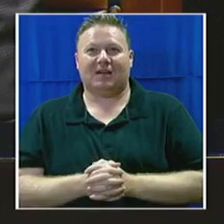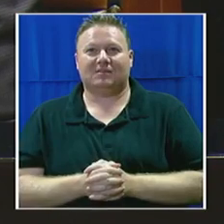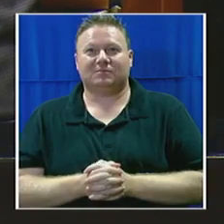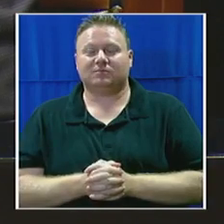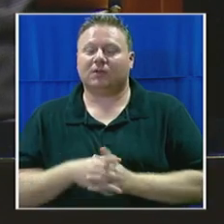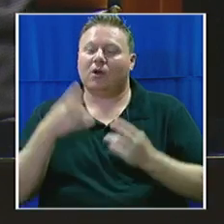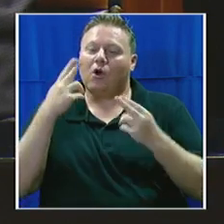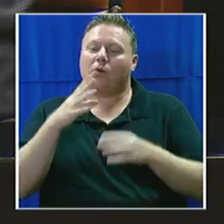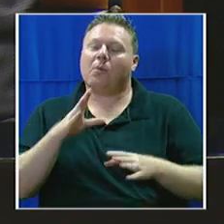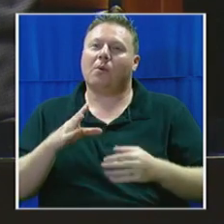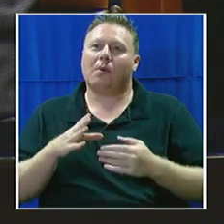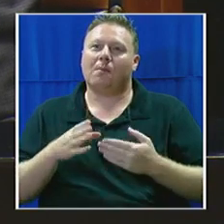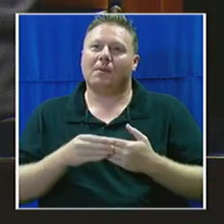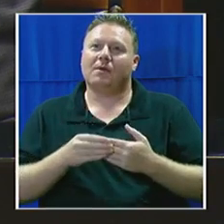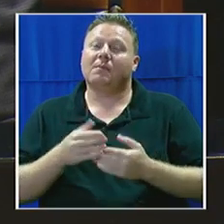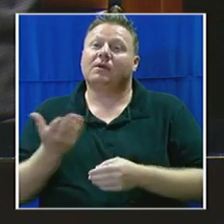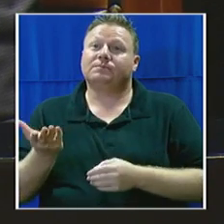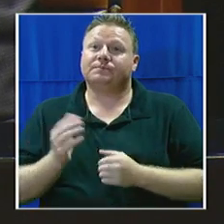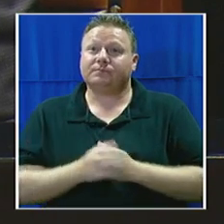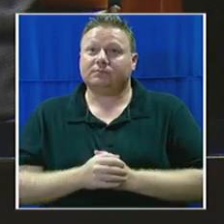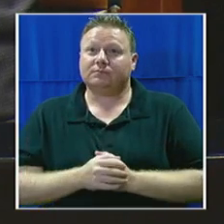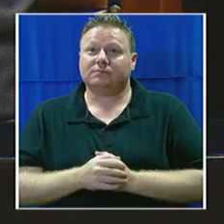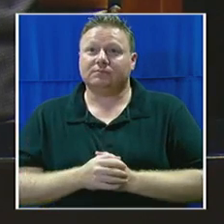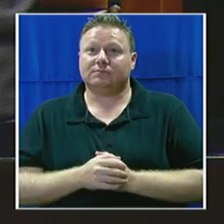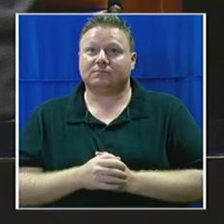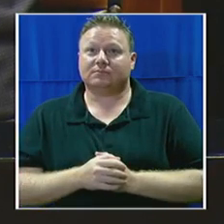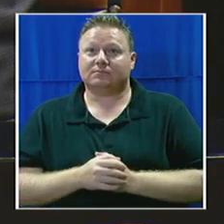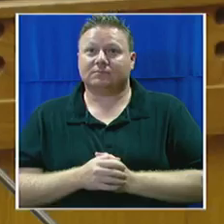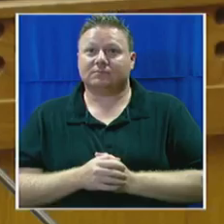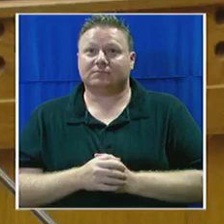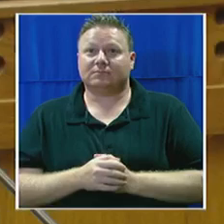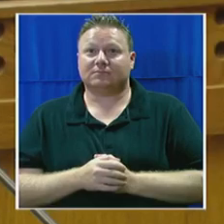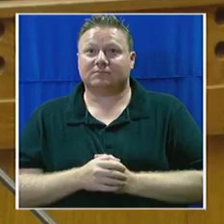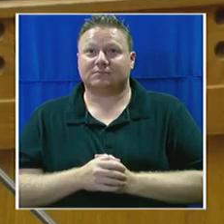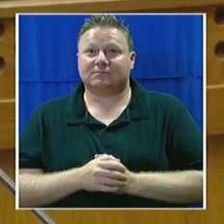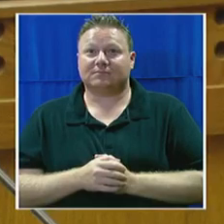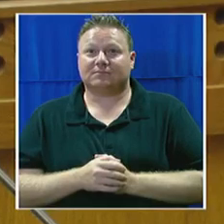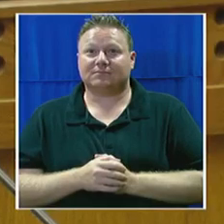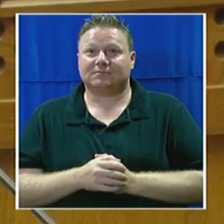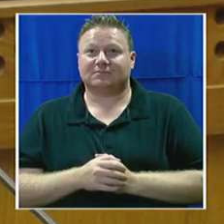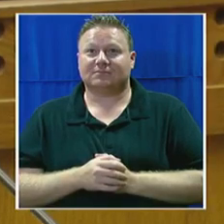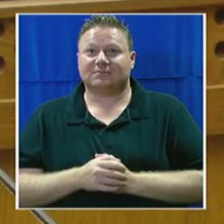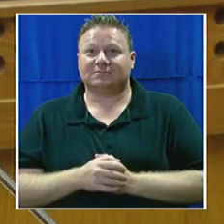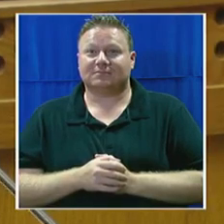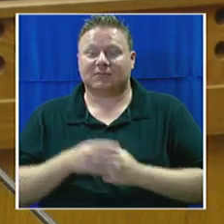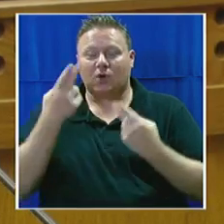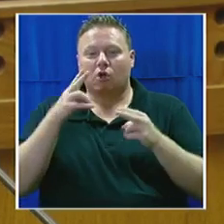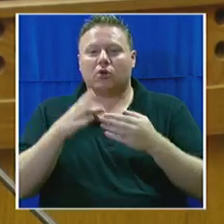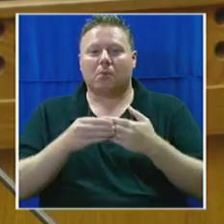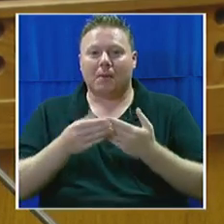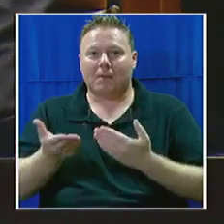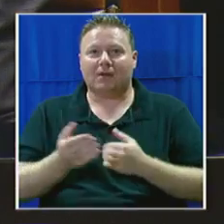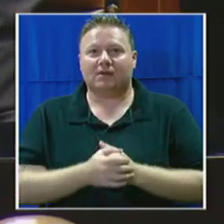Honourable Member Khatebe. Honourable Member Khatebe. Thanks,